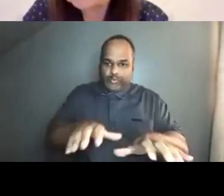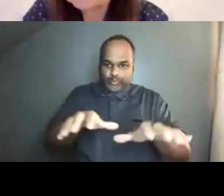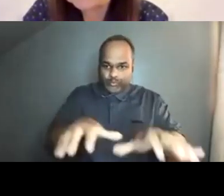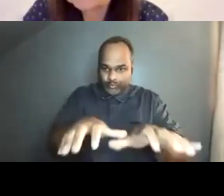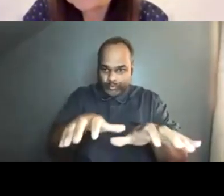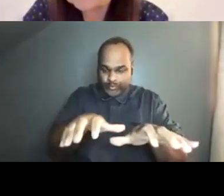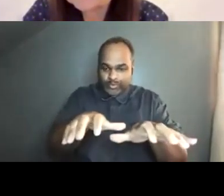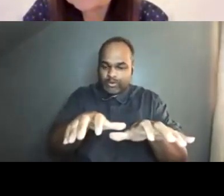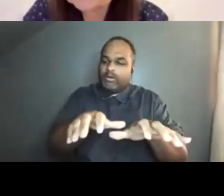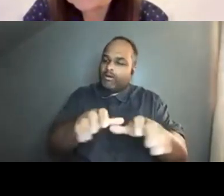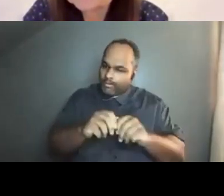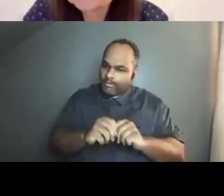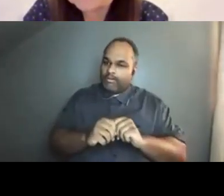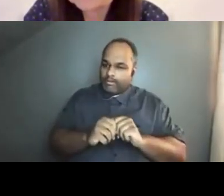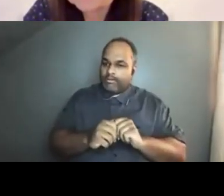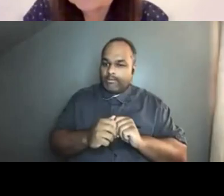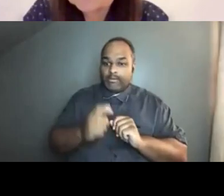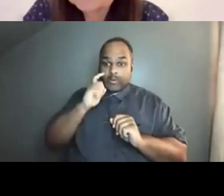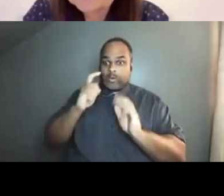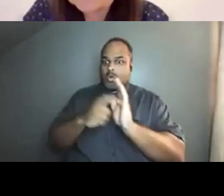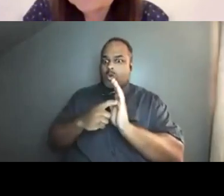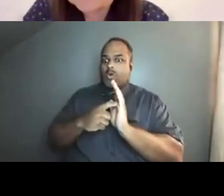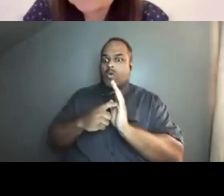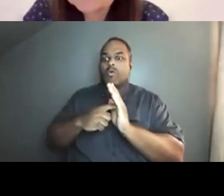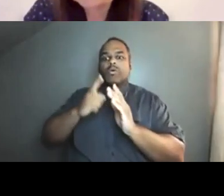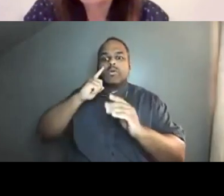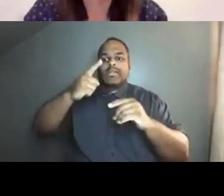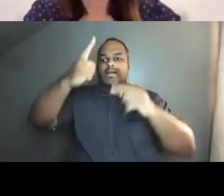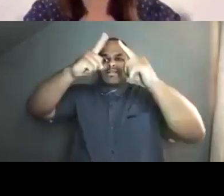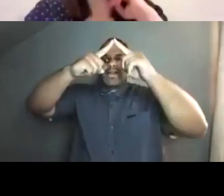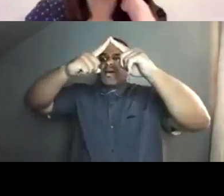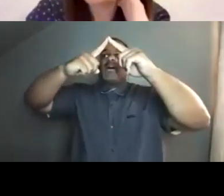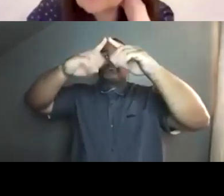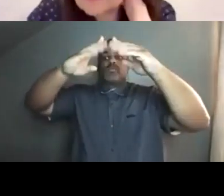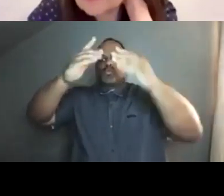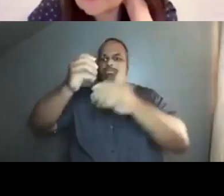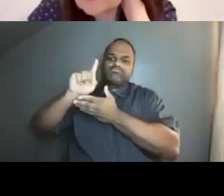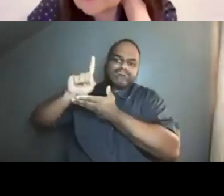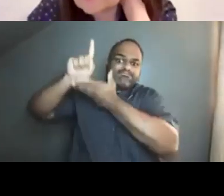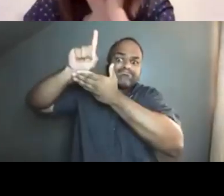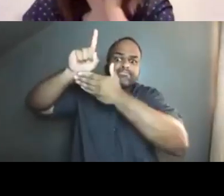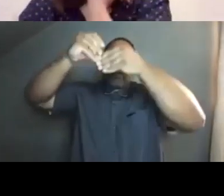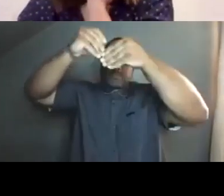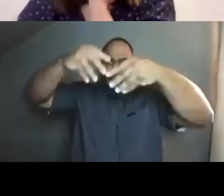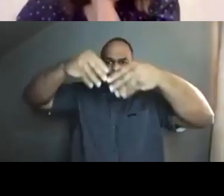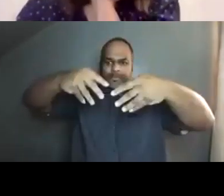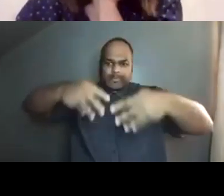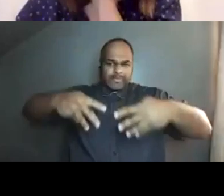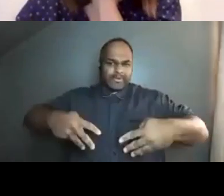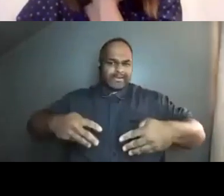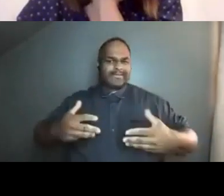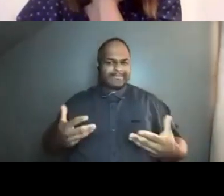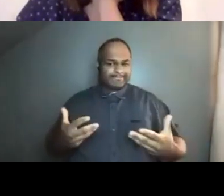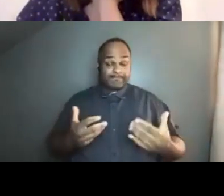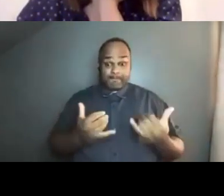lots of examples of kind of centralized top-down inclusion efforts. We can see examples of